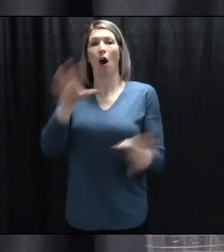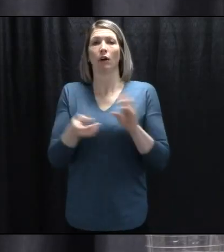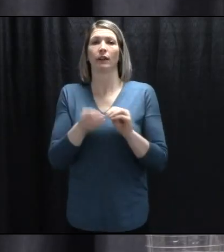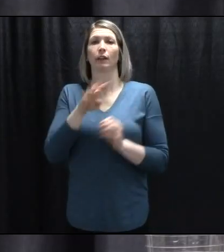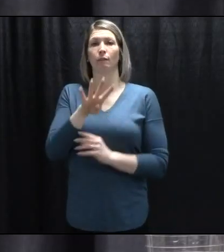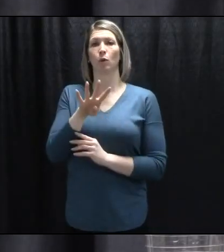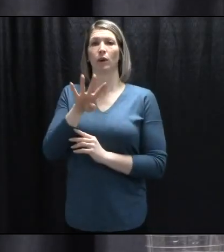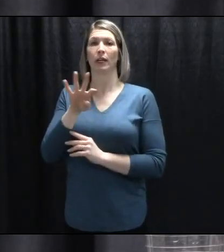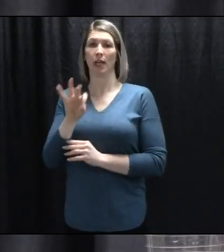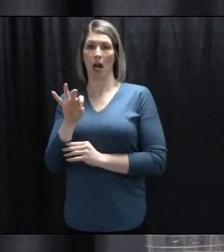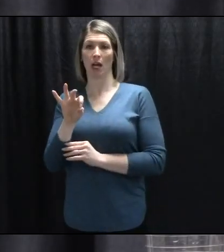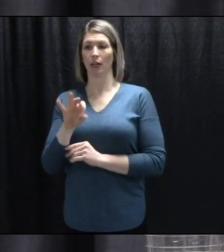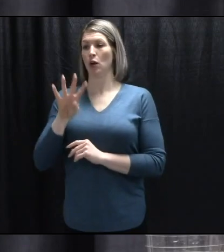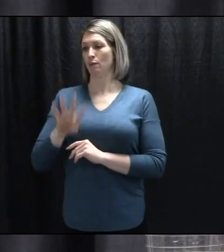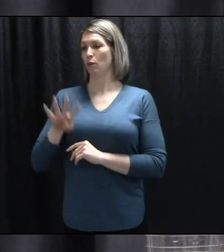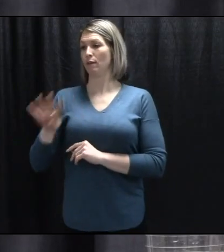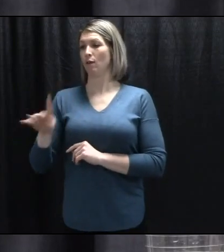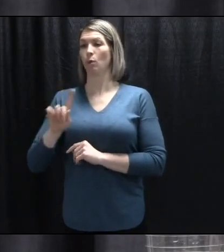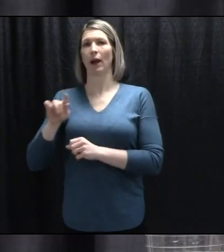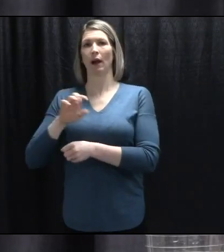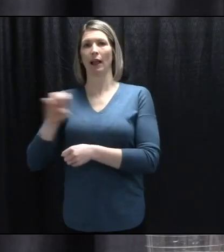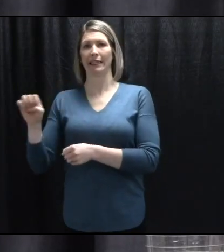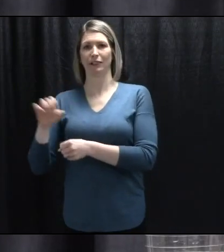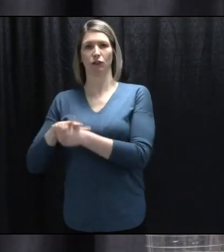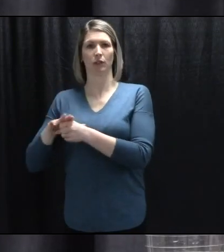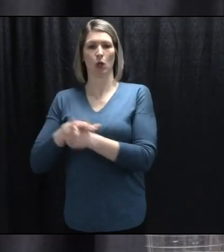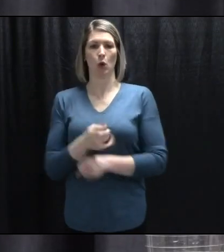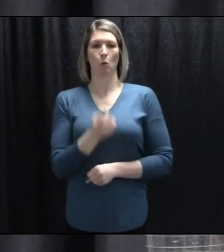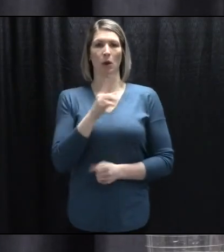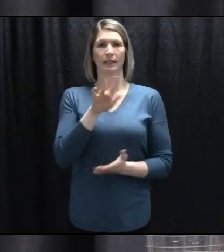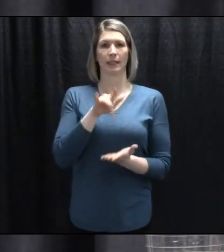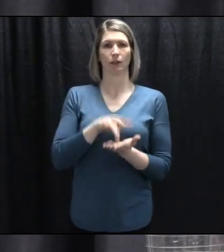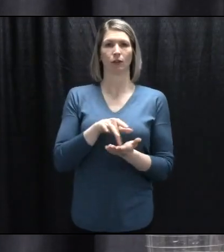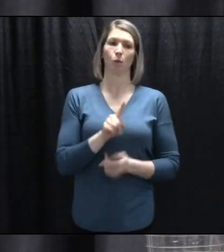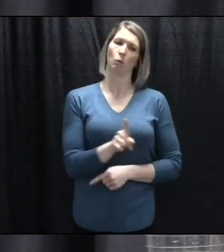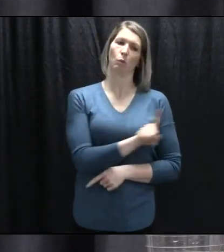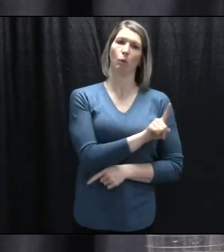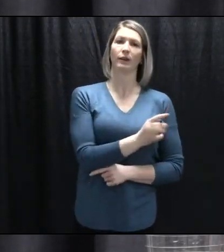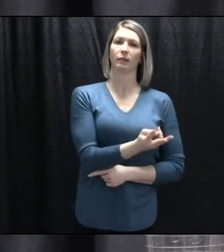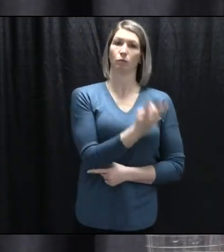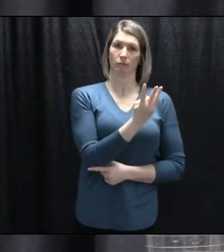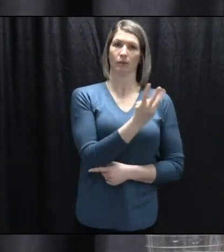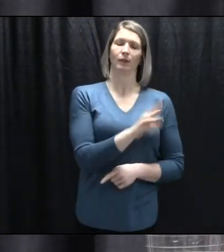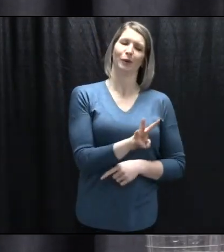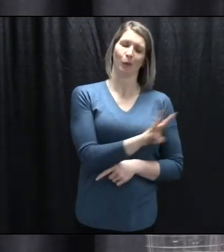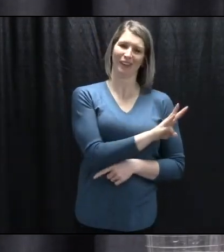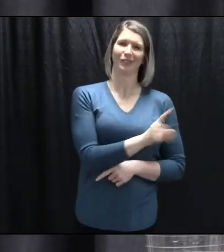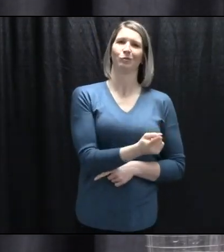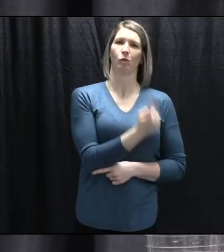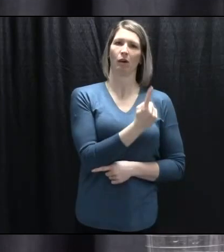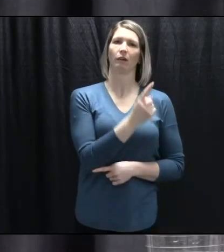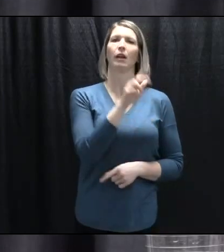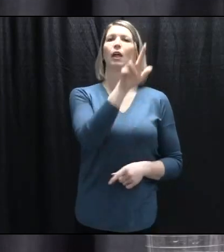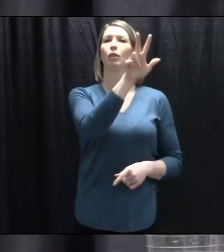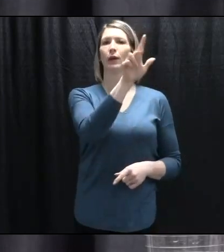49. 44 are in Eastern, 1 in Central, 1 in Western, and 3 in